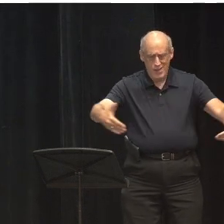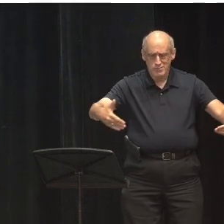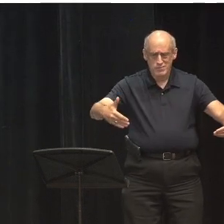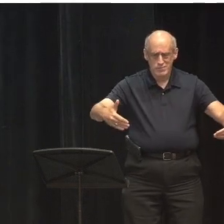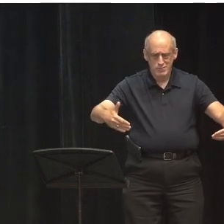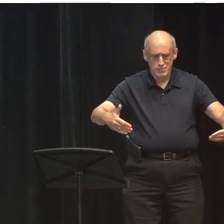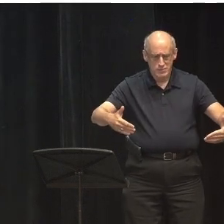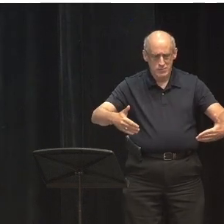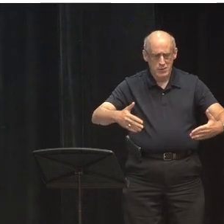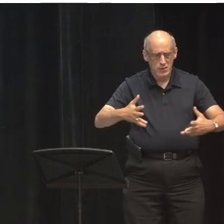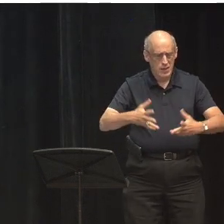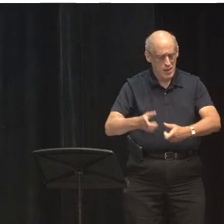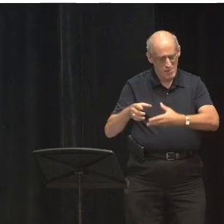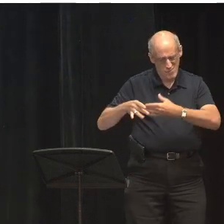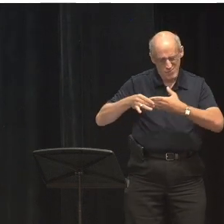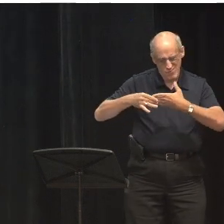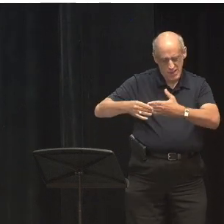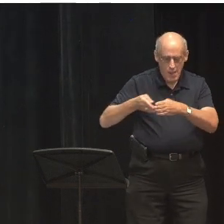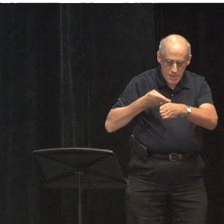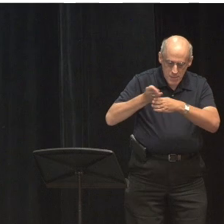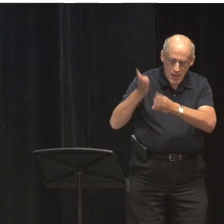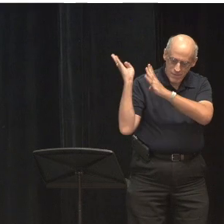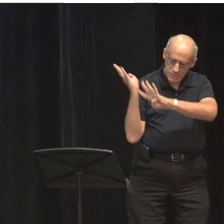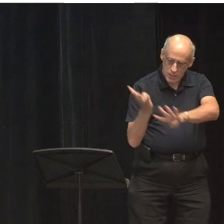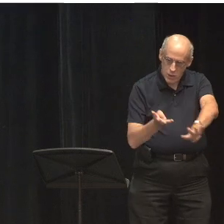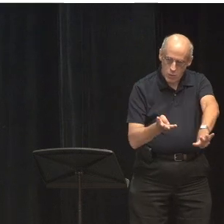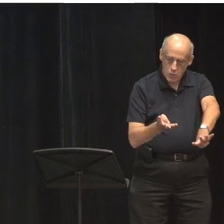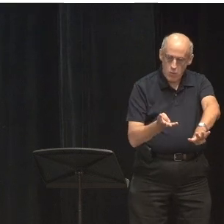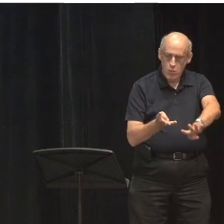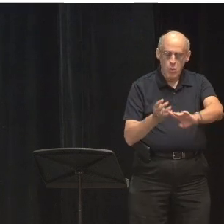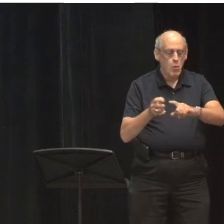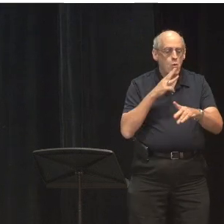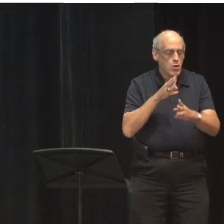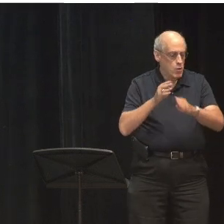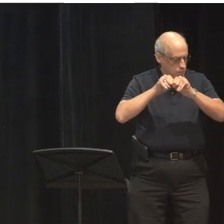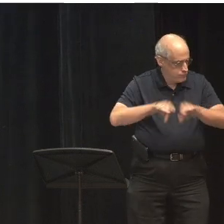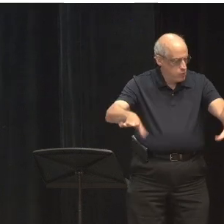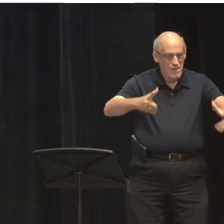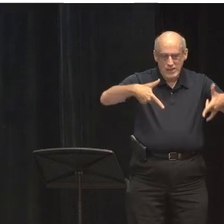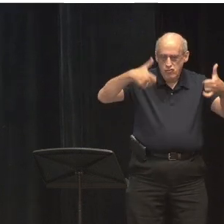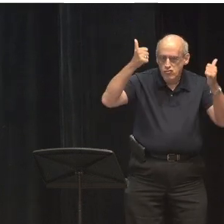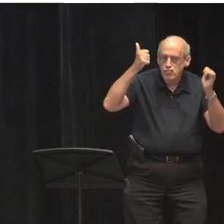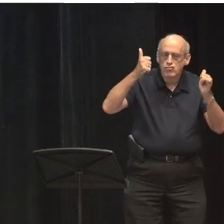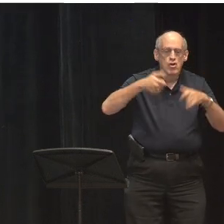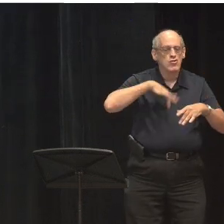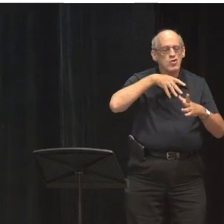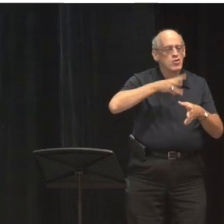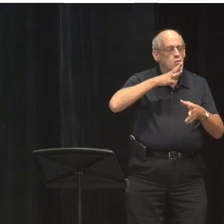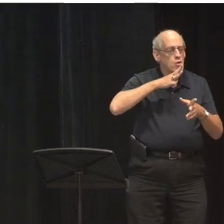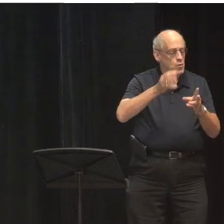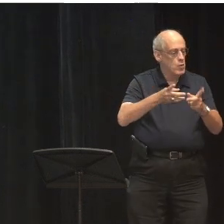the main flow of the Hudson River, where it can be distributed more quickly and diluted more